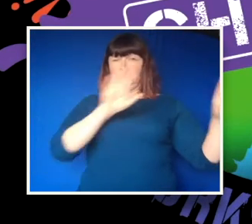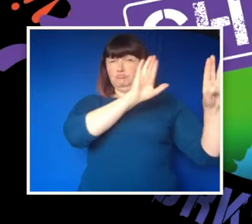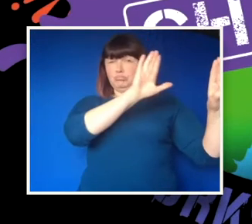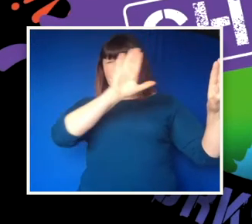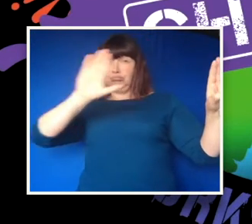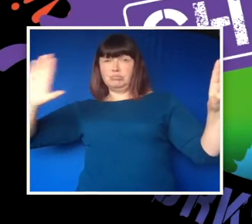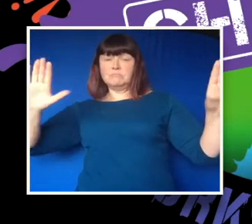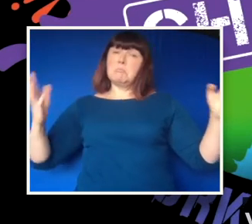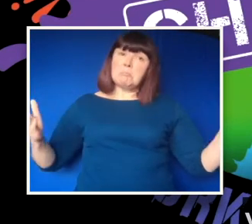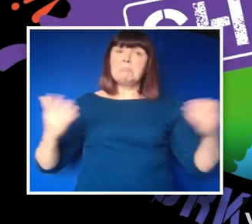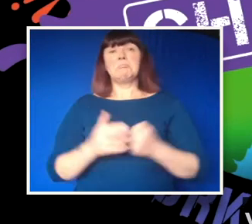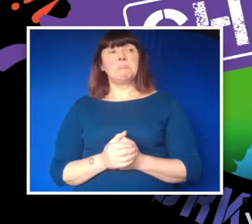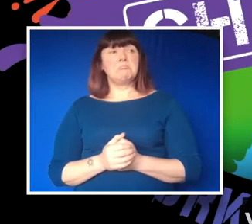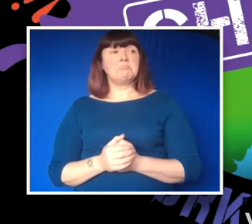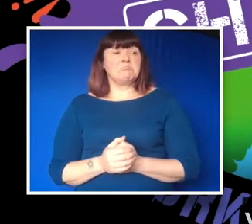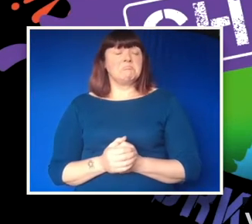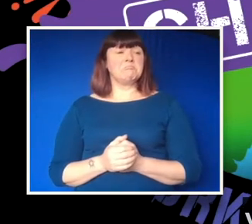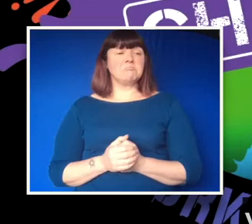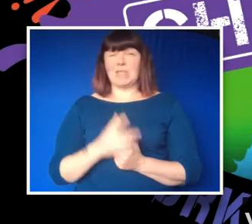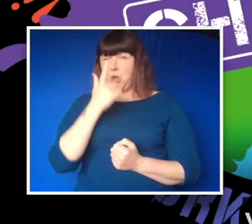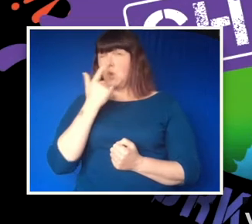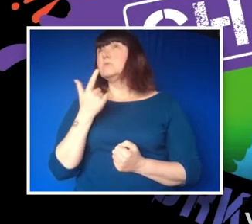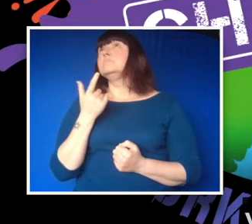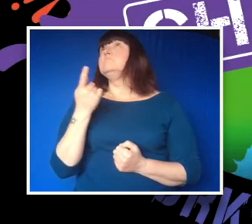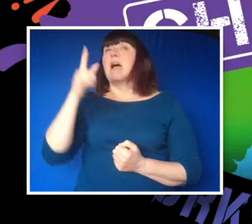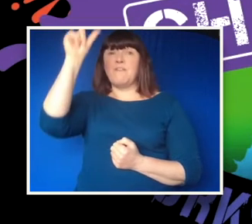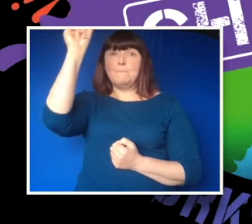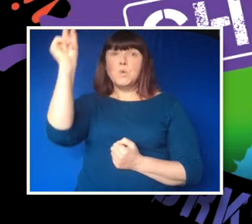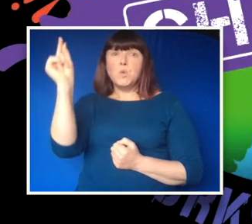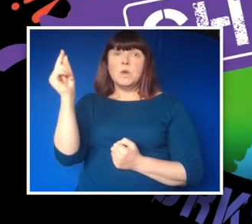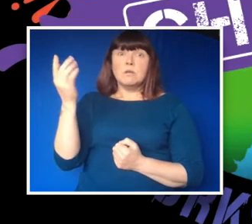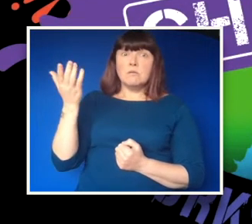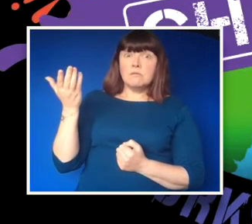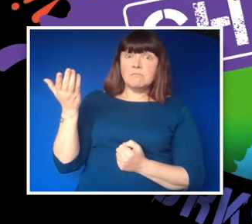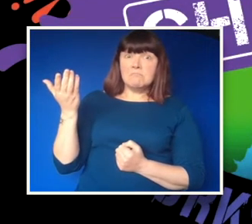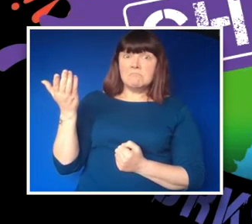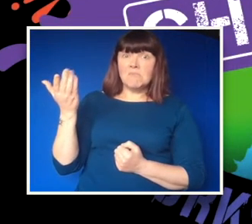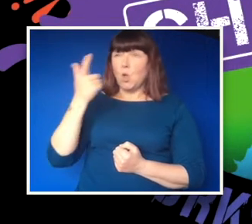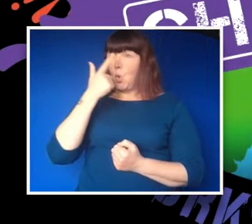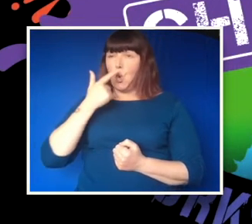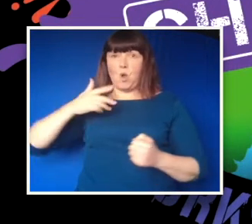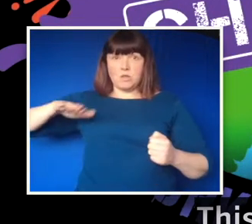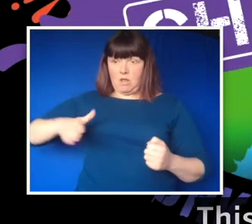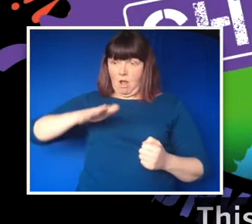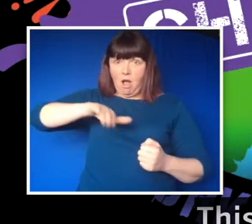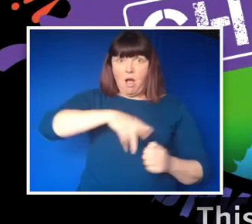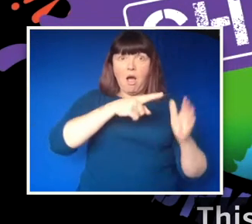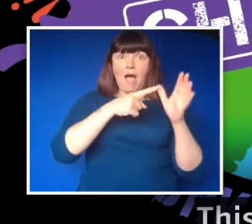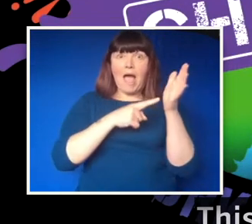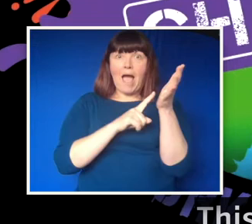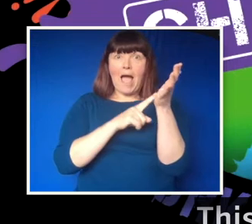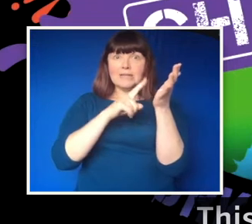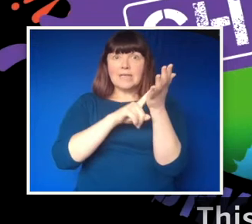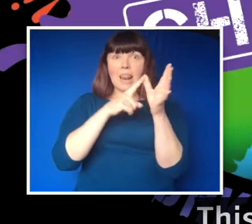the limit, literally. You could have a dream house on the moon if you want. You can have a kingdom in Atlantis. This is going to